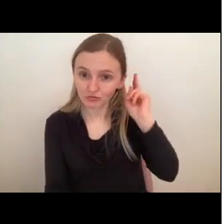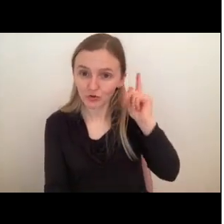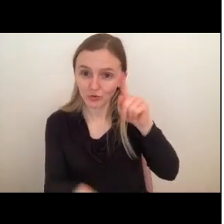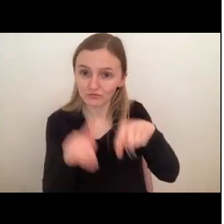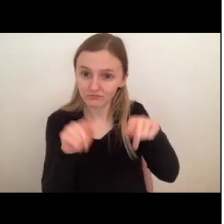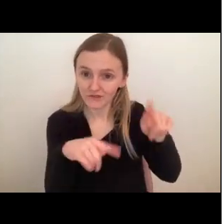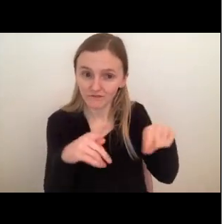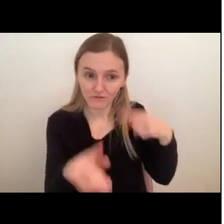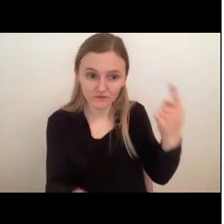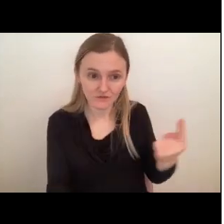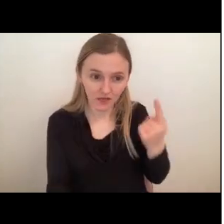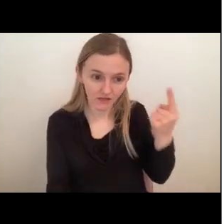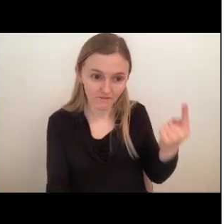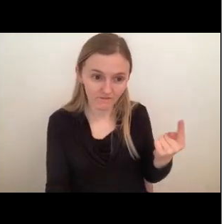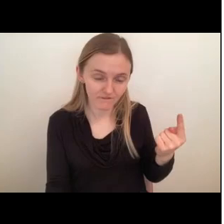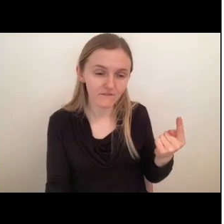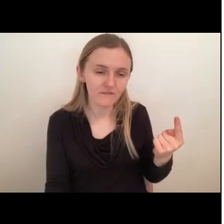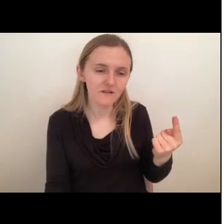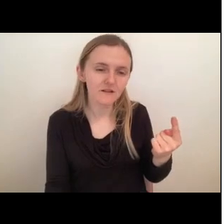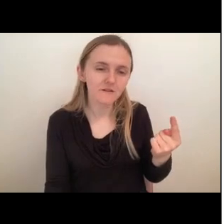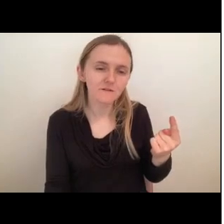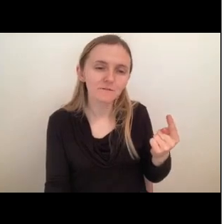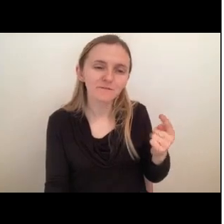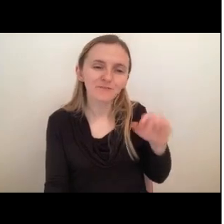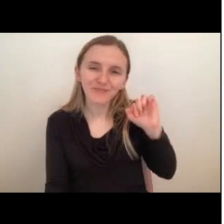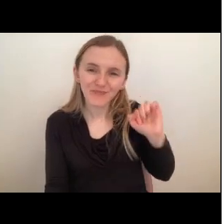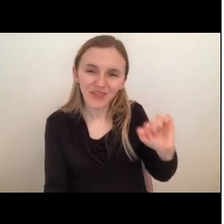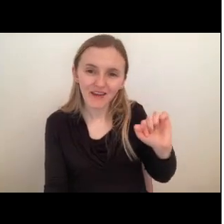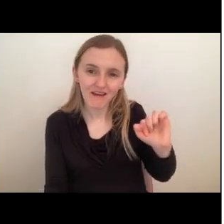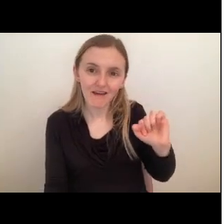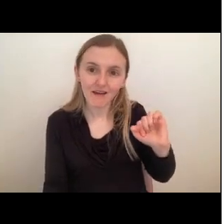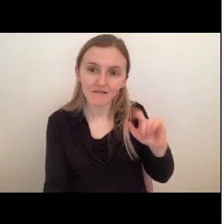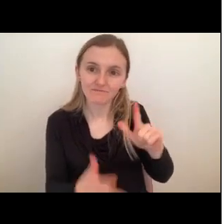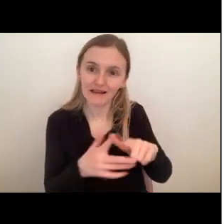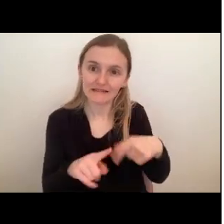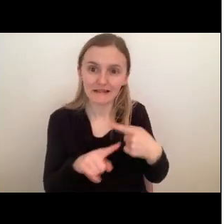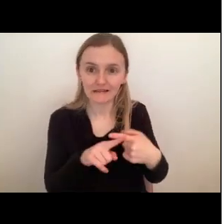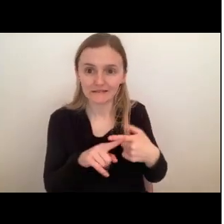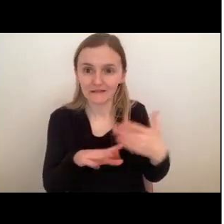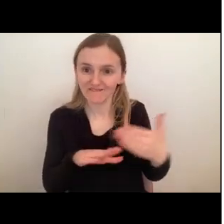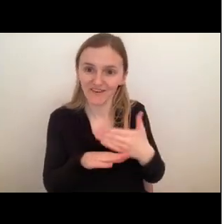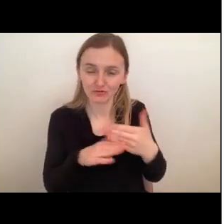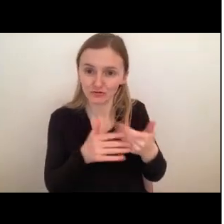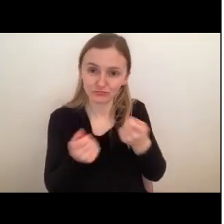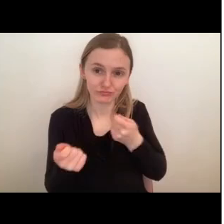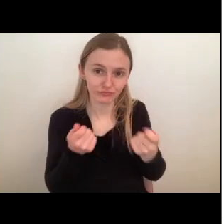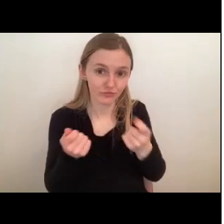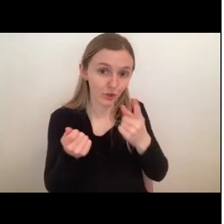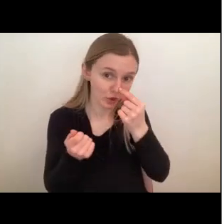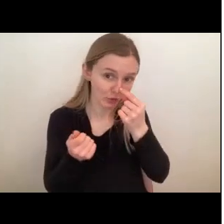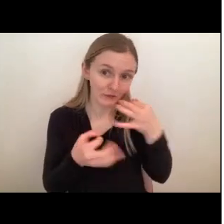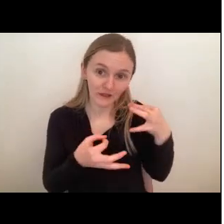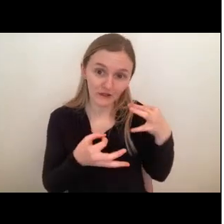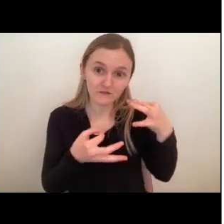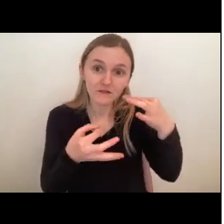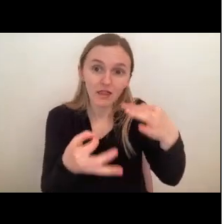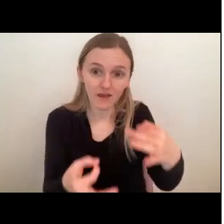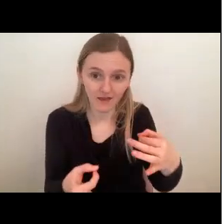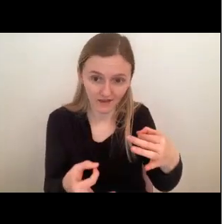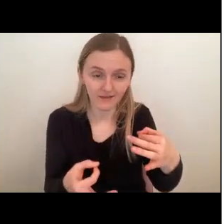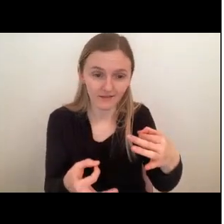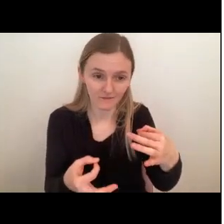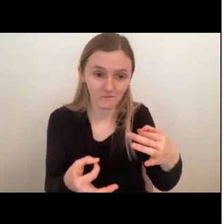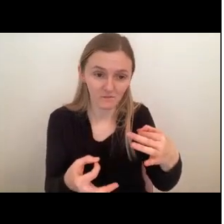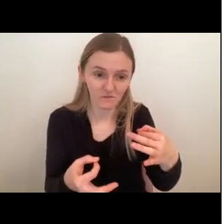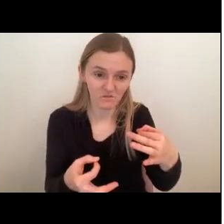people, those executive functions may have a delay in the development of by